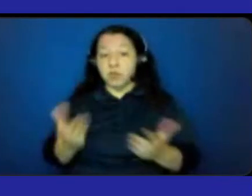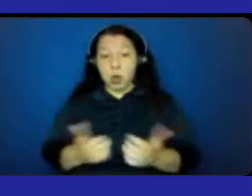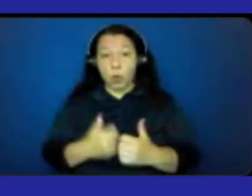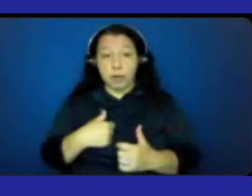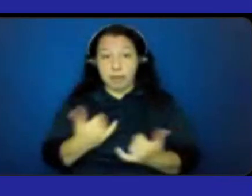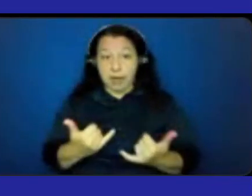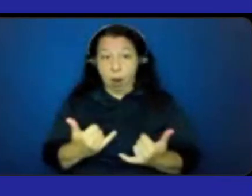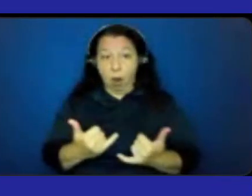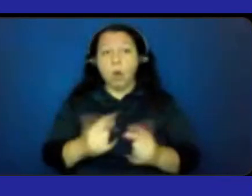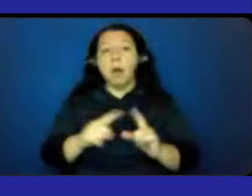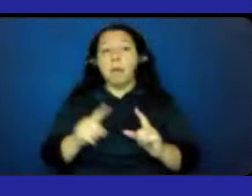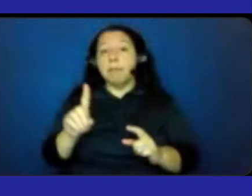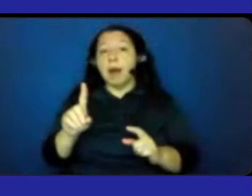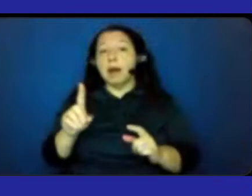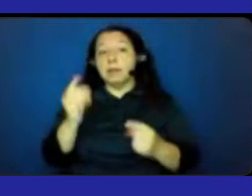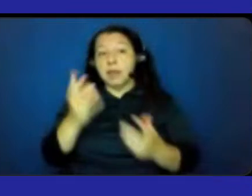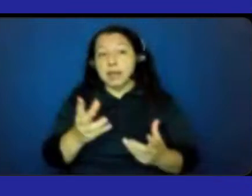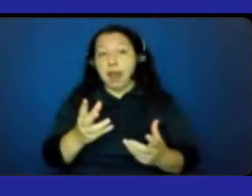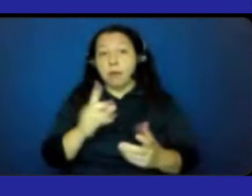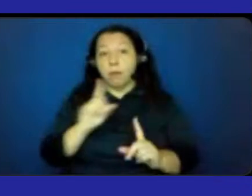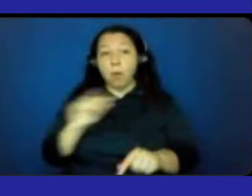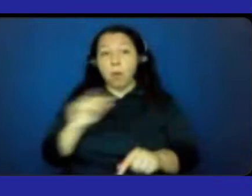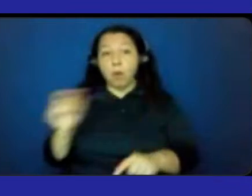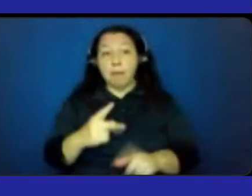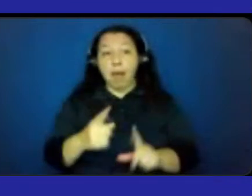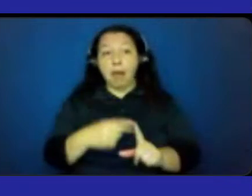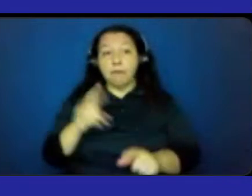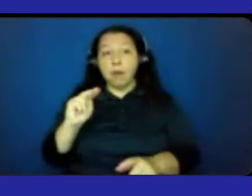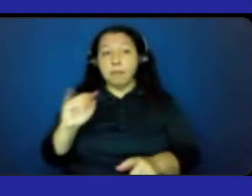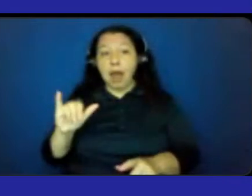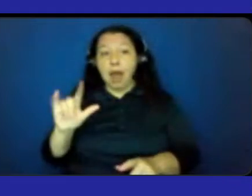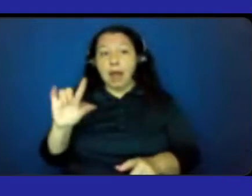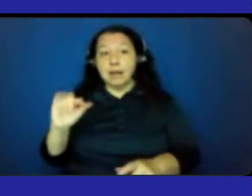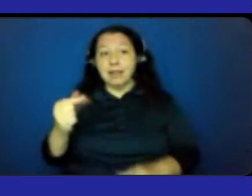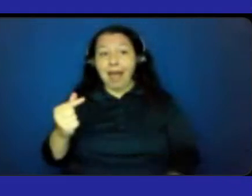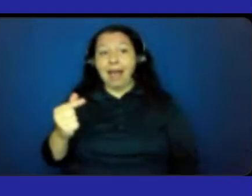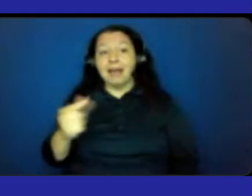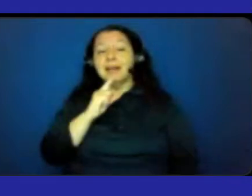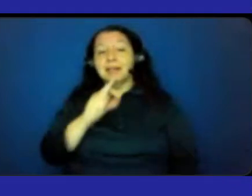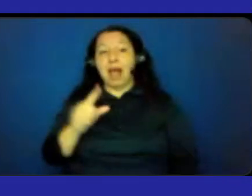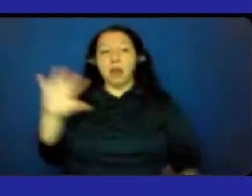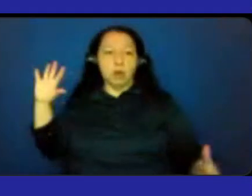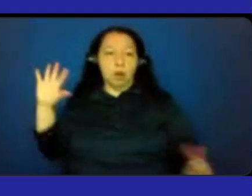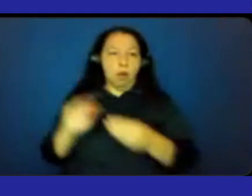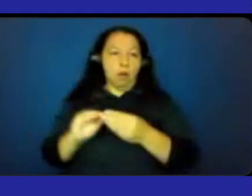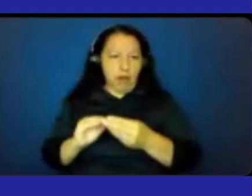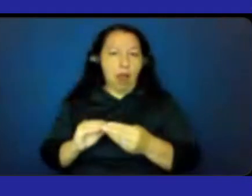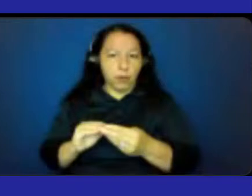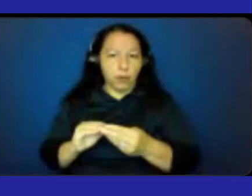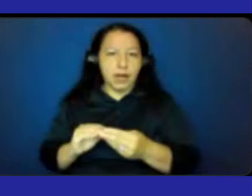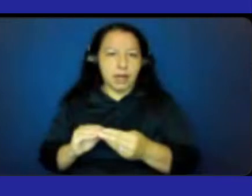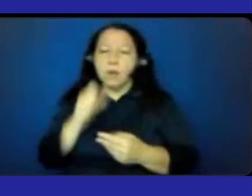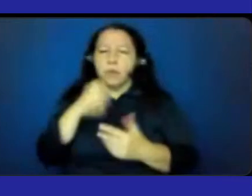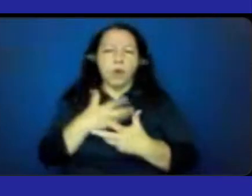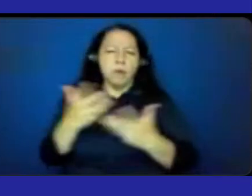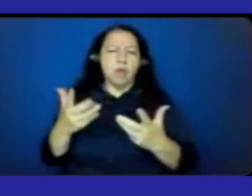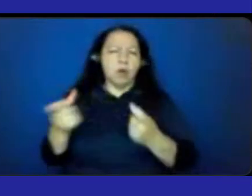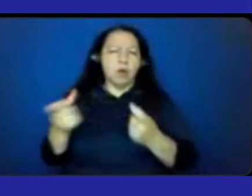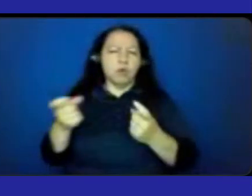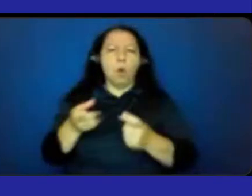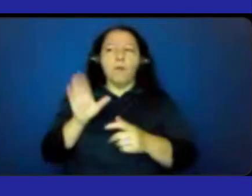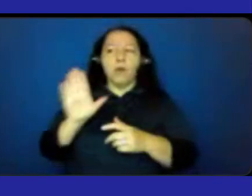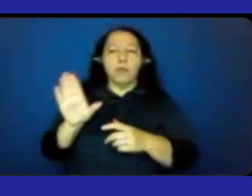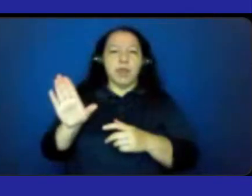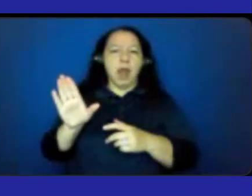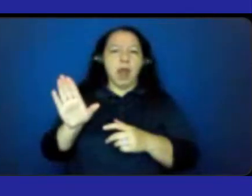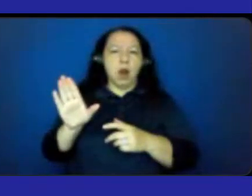The data that is reported back to us by Nilag is in aggregate, and we don't have great control over their data collection, the demographic data